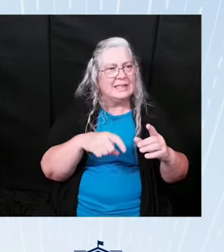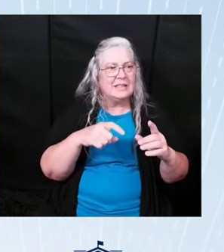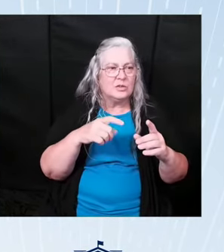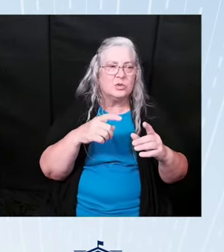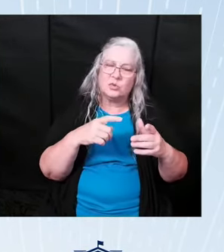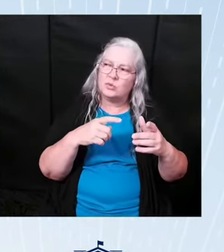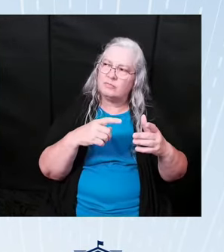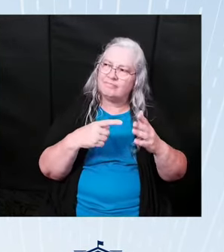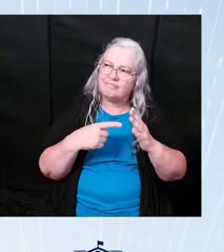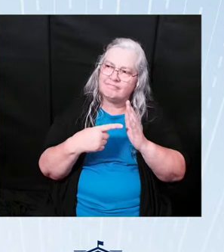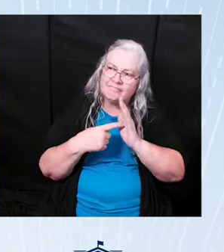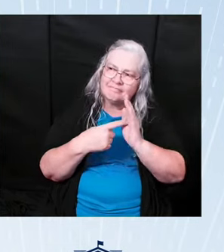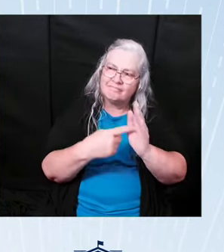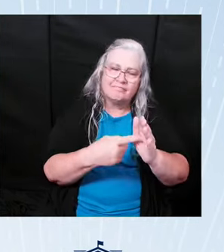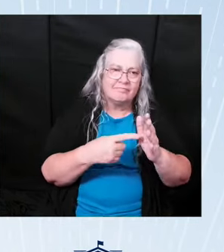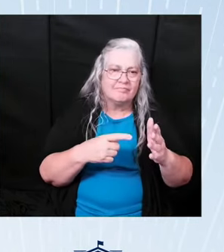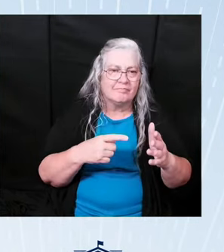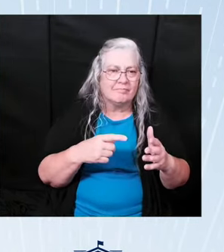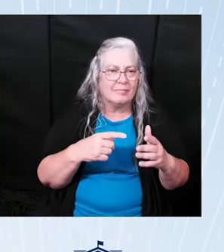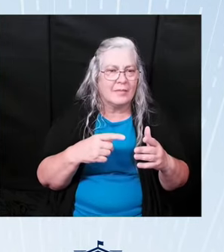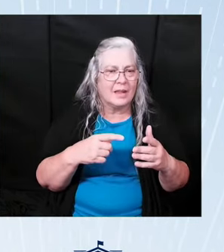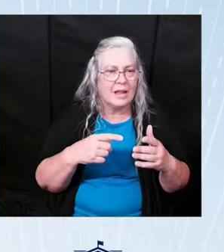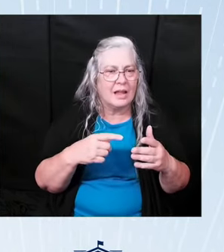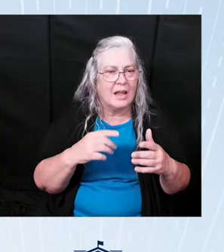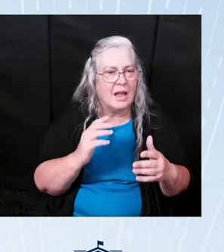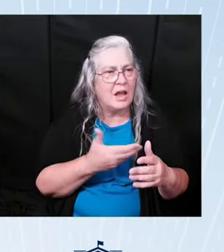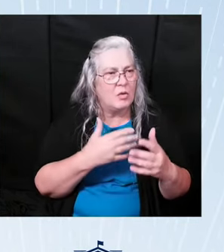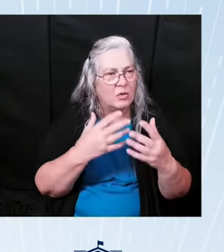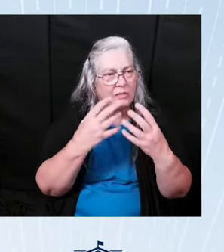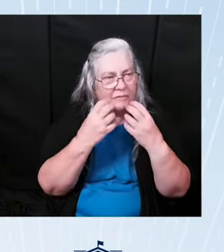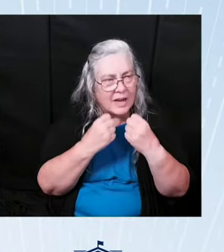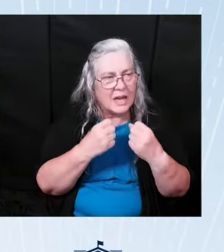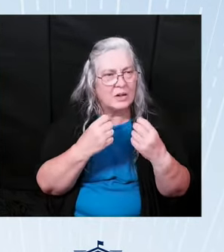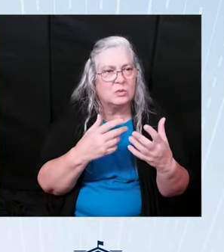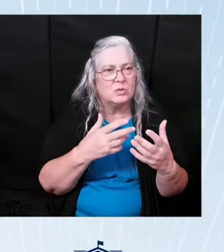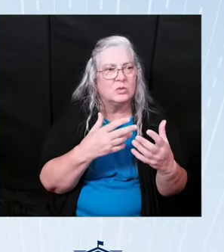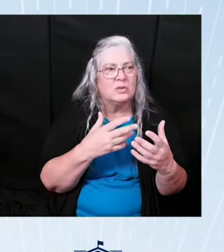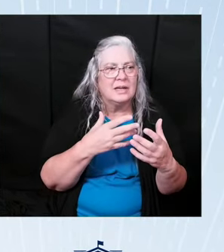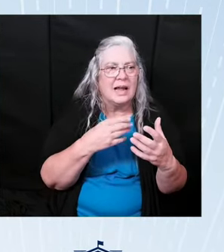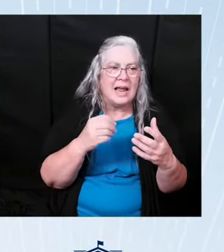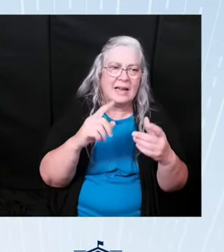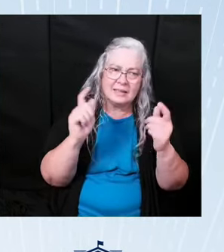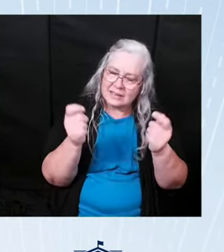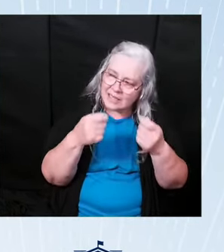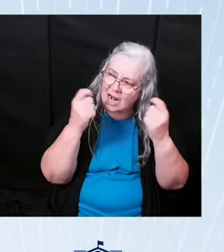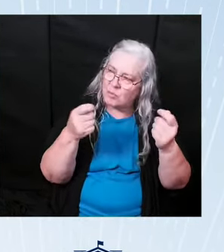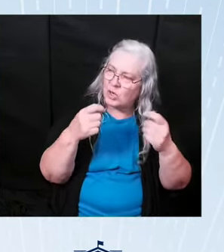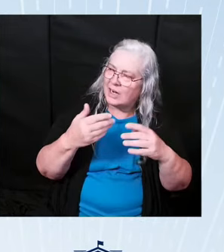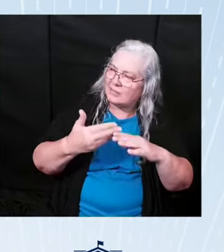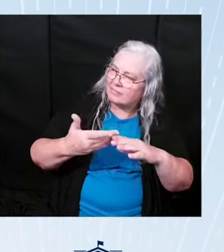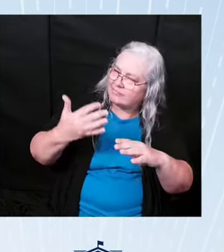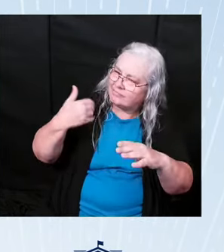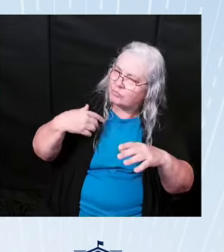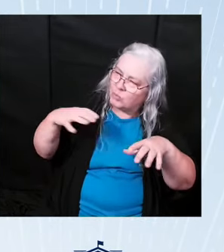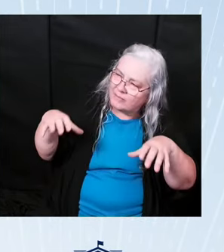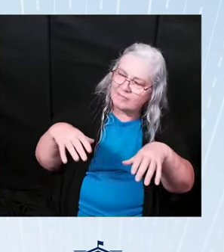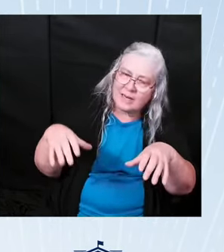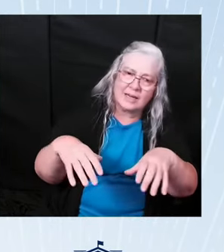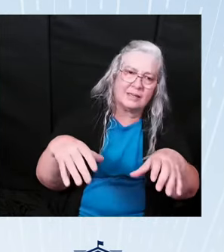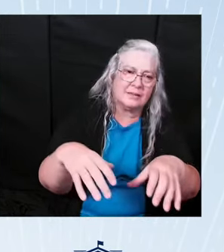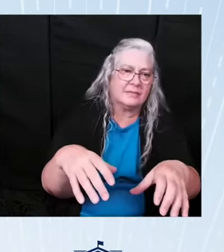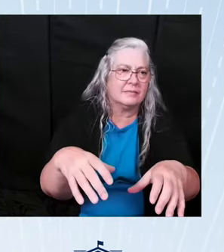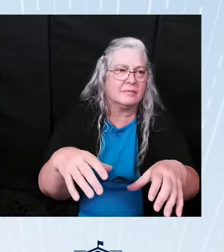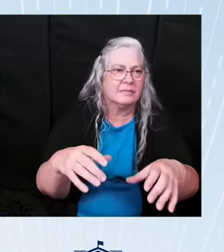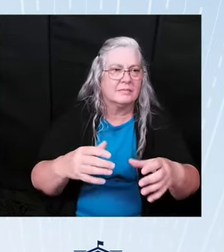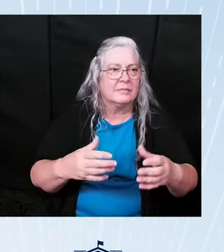much we have yet to do in terms of implementation. Today, in addition to all the stuff we're talking